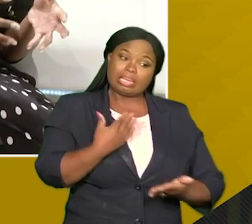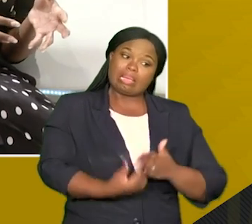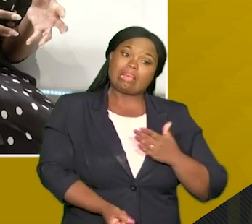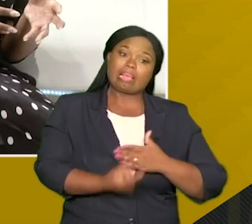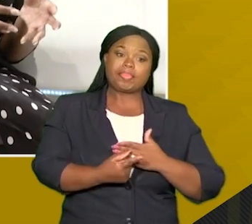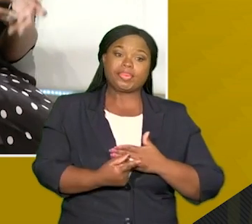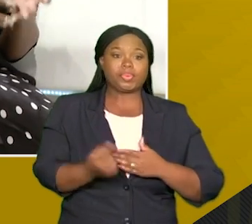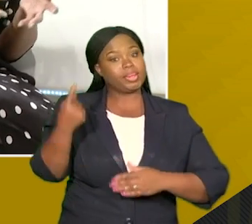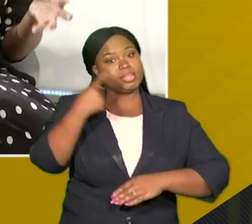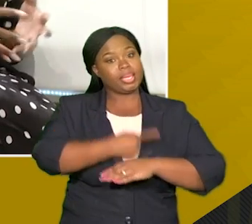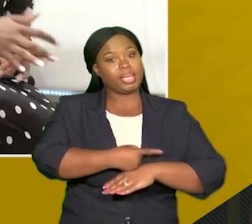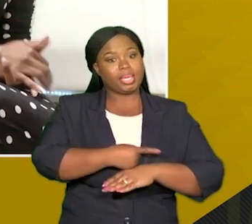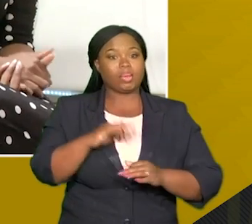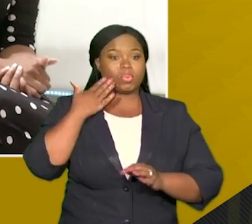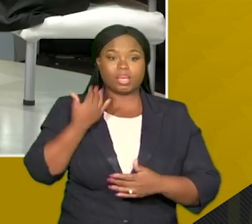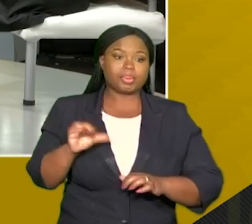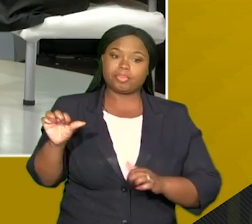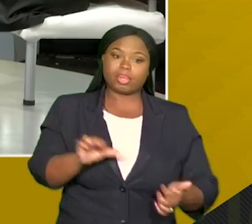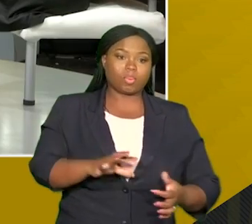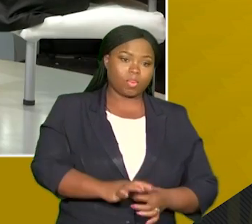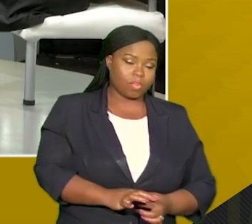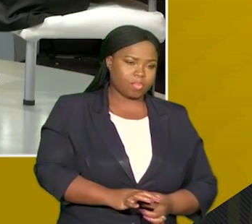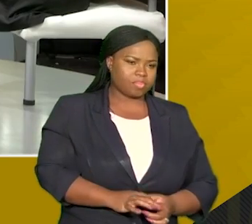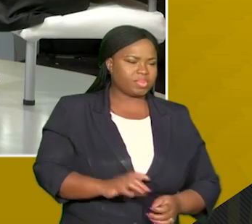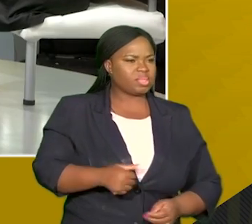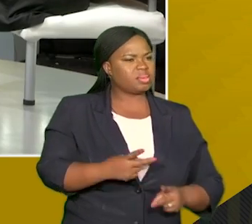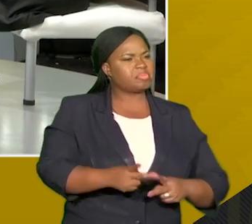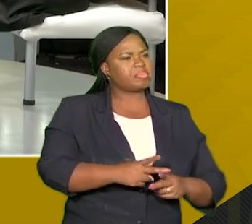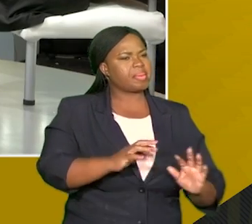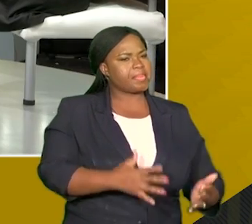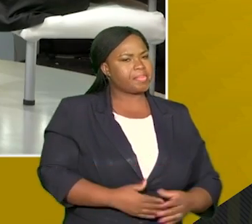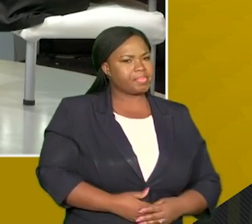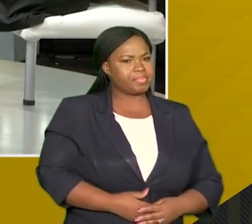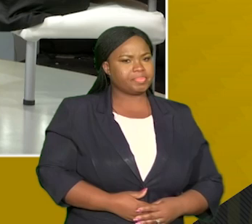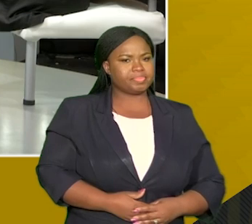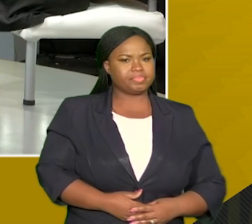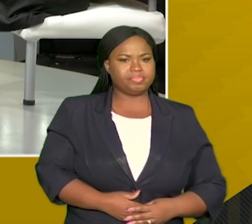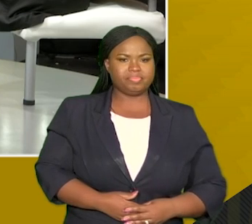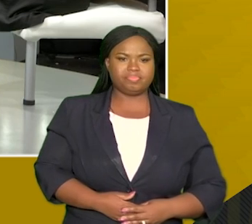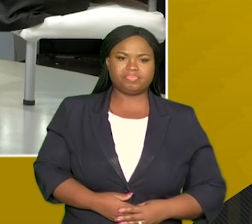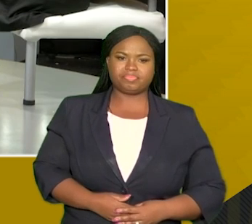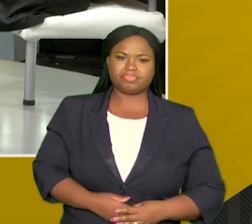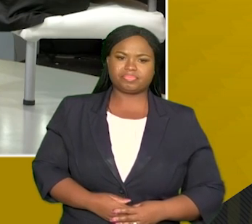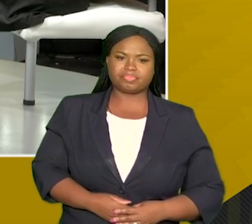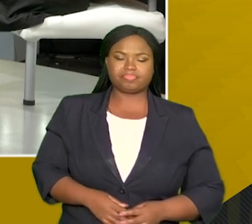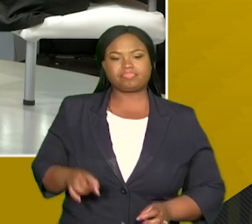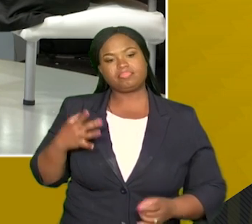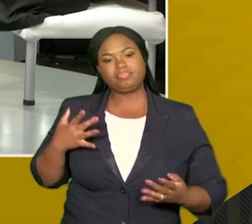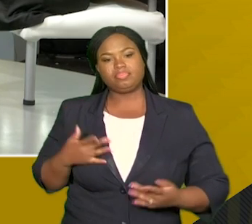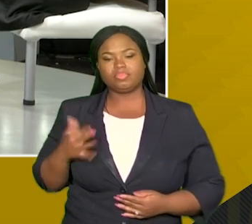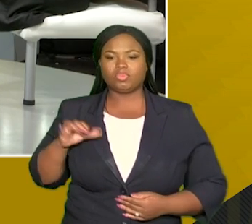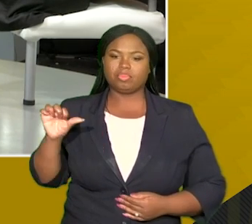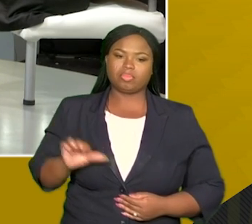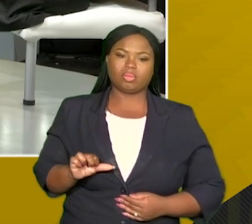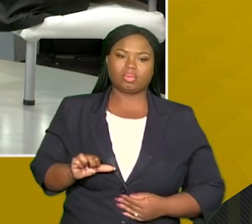day ya gore I don't come back. Yes. And how was she preparing you for that? But you know, like sometimes when she comes